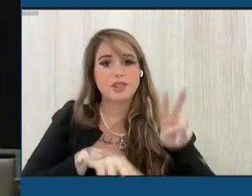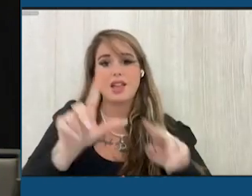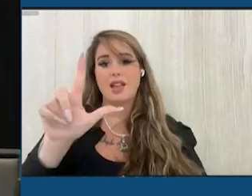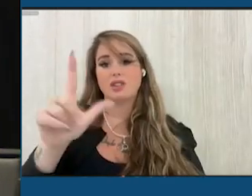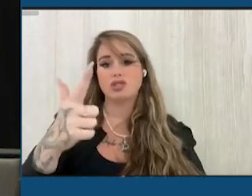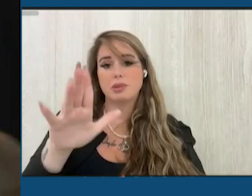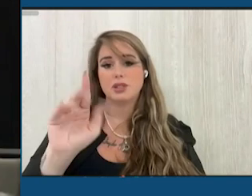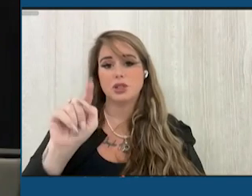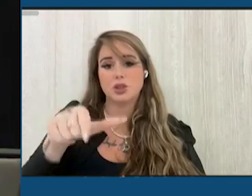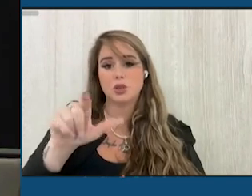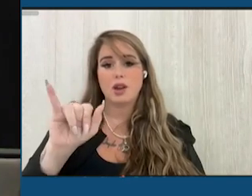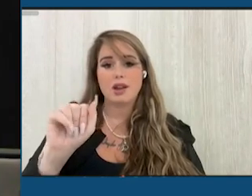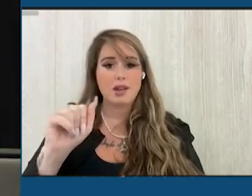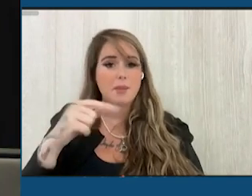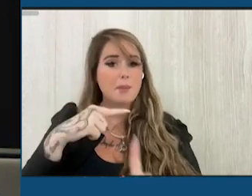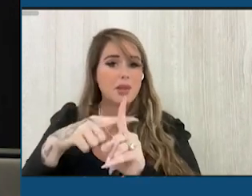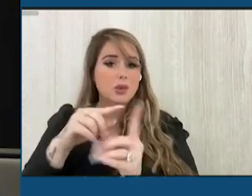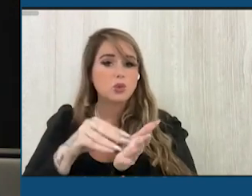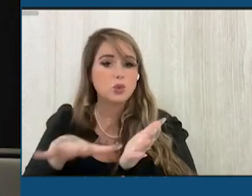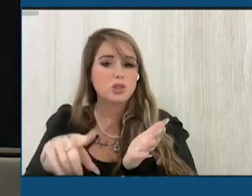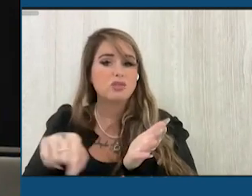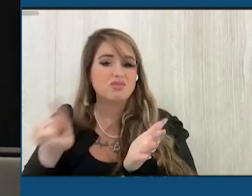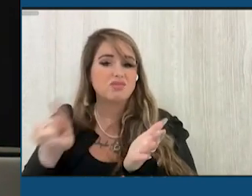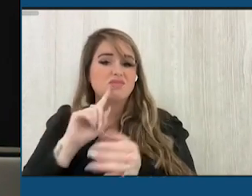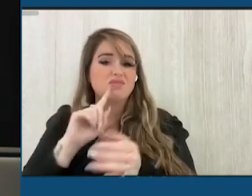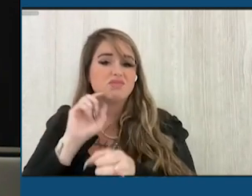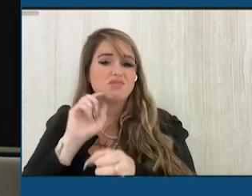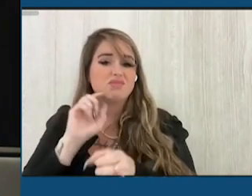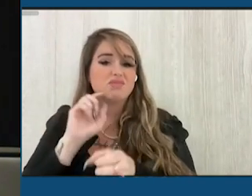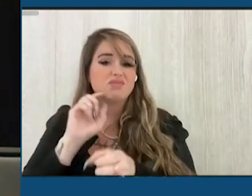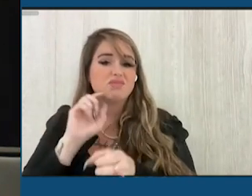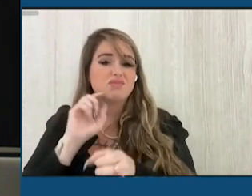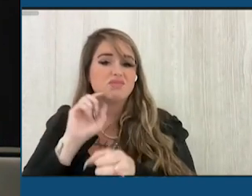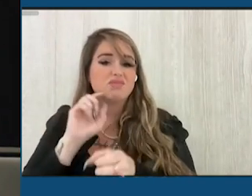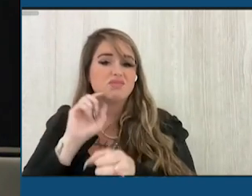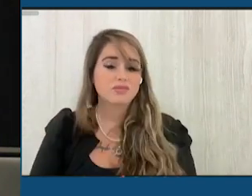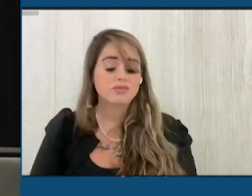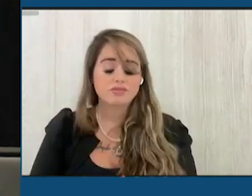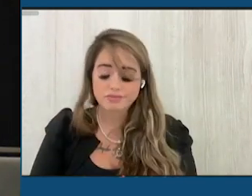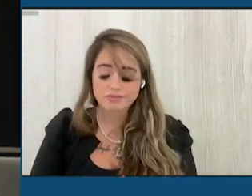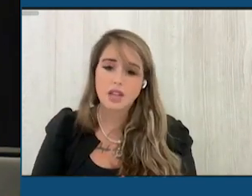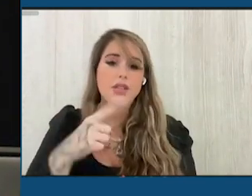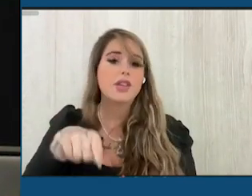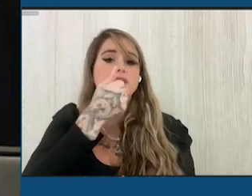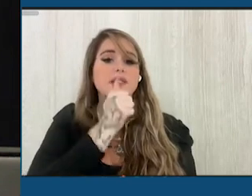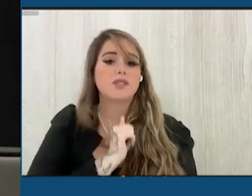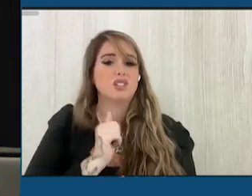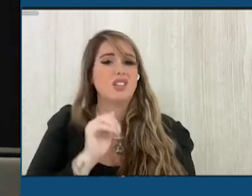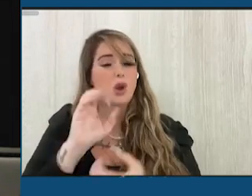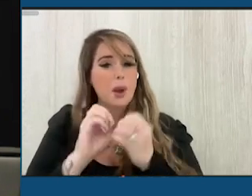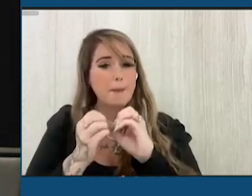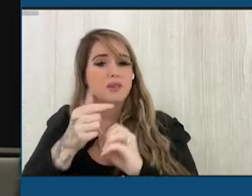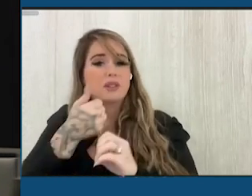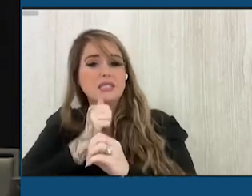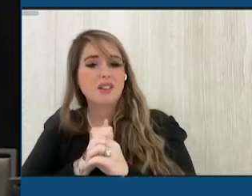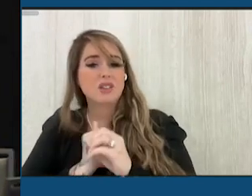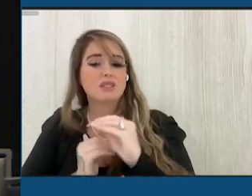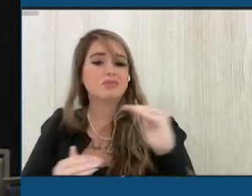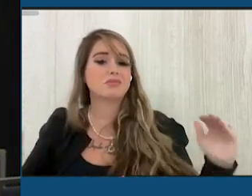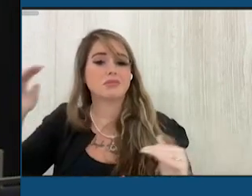LGBTQIA+ students are suffering. And they're suffering at greater levels than their cisgender and